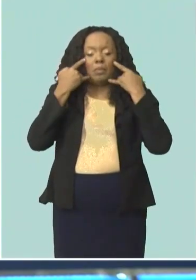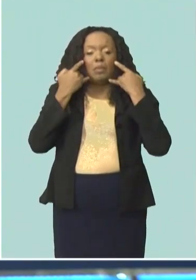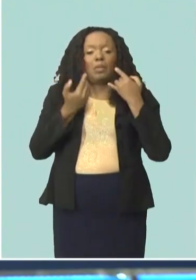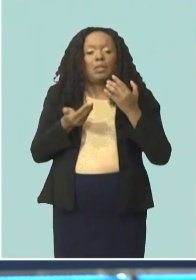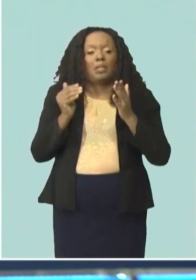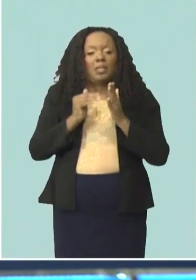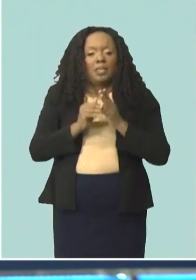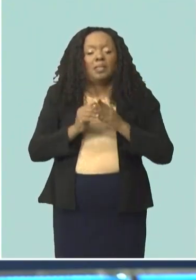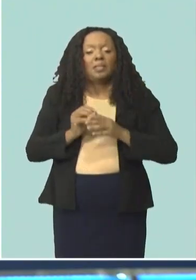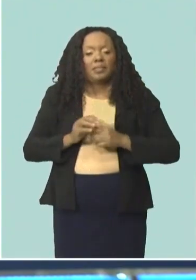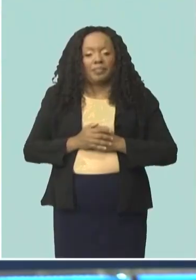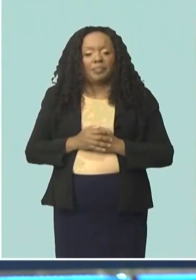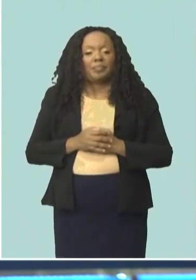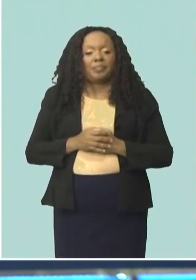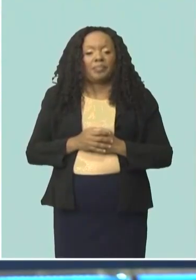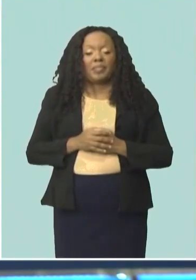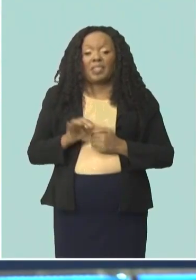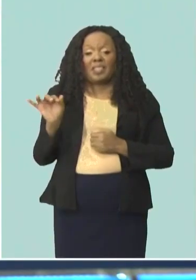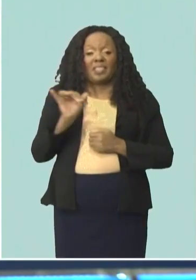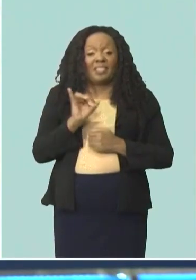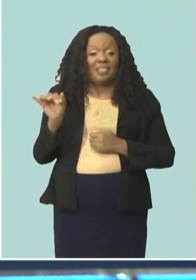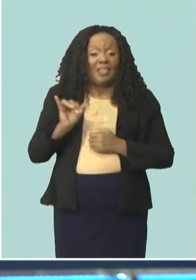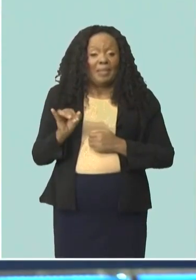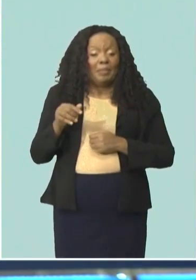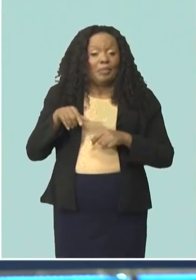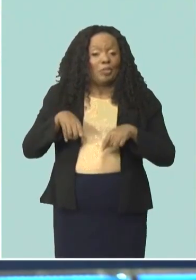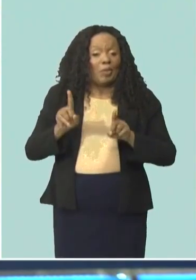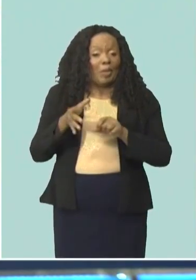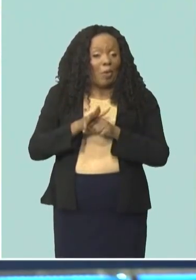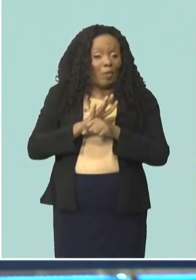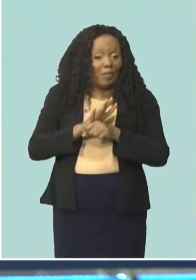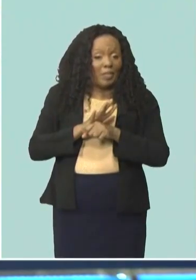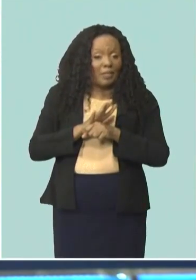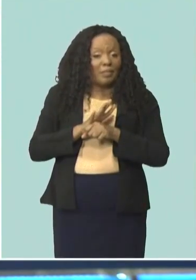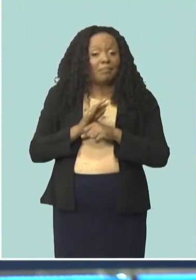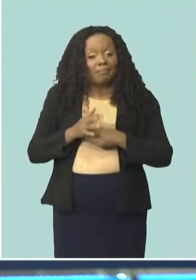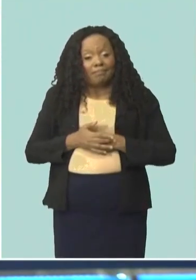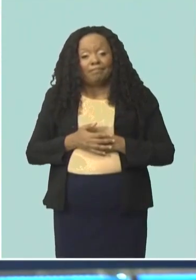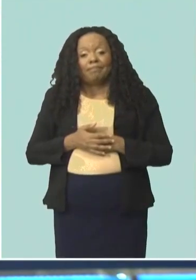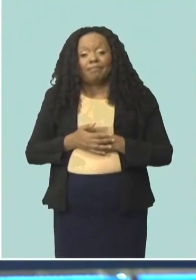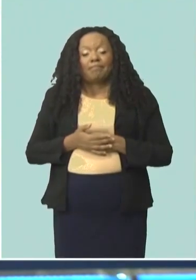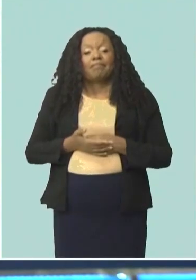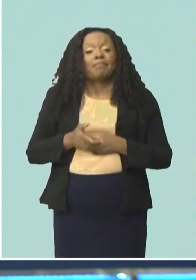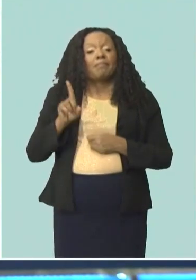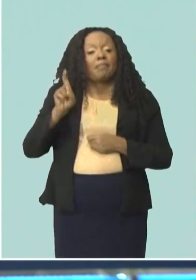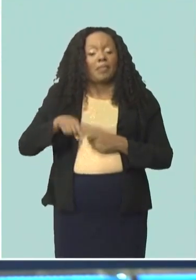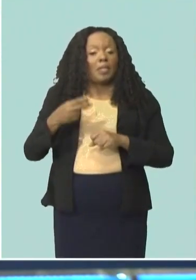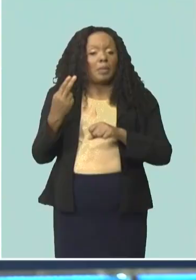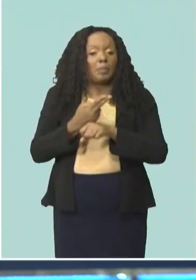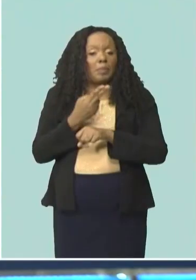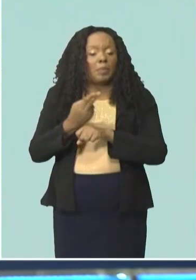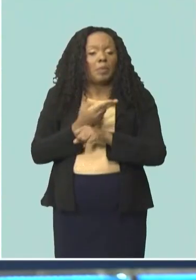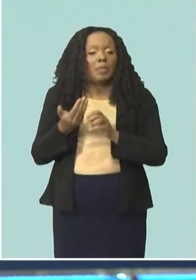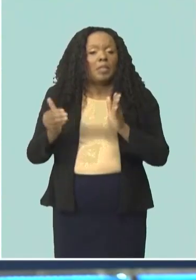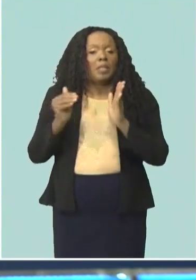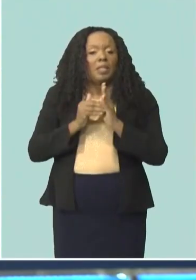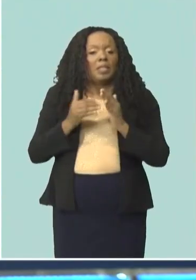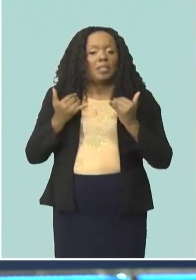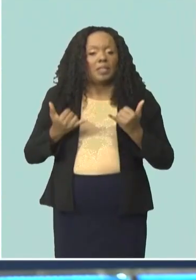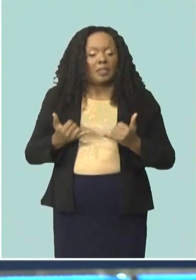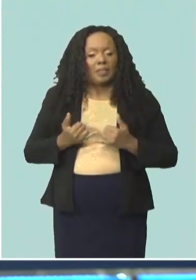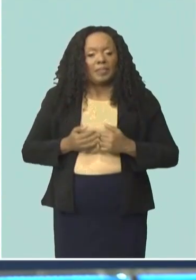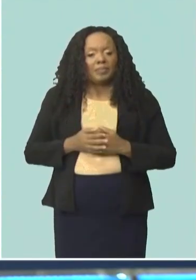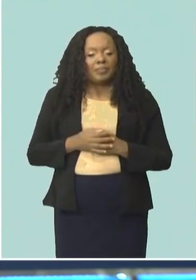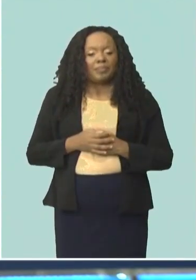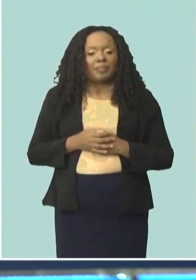mask requirements. And Dr. Williams says the same protective measures used during the COVID-19 pandemic should be